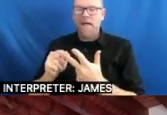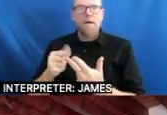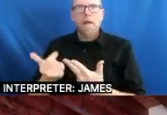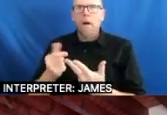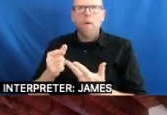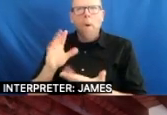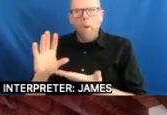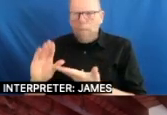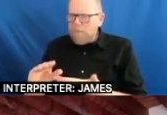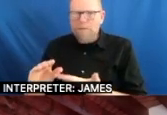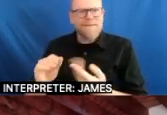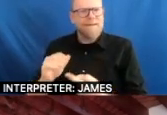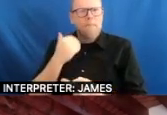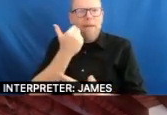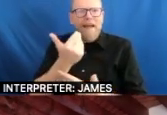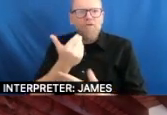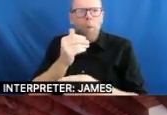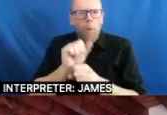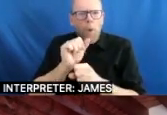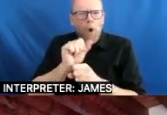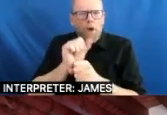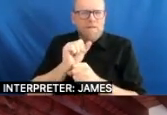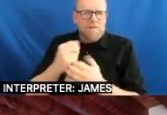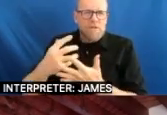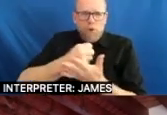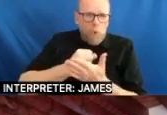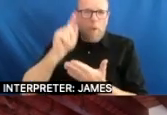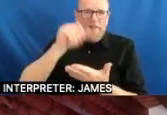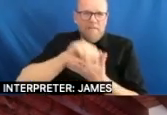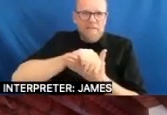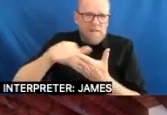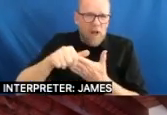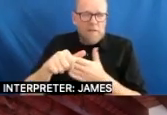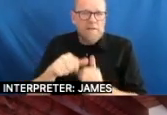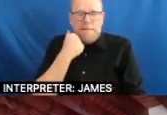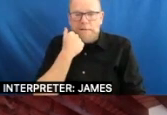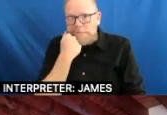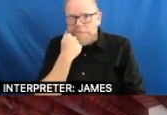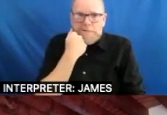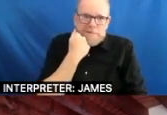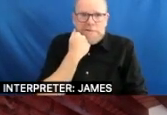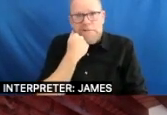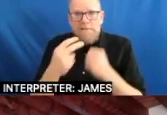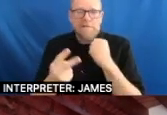received $1,000 of patronage dividend that was retained in the